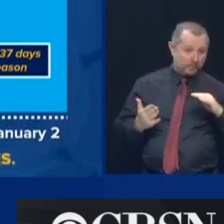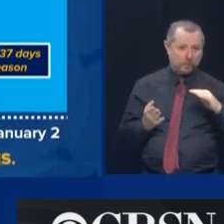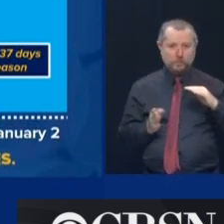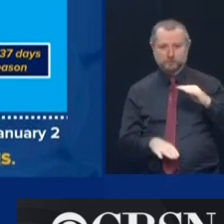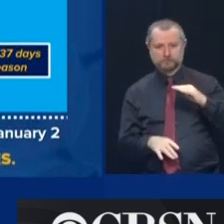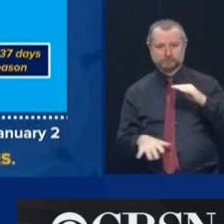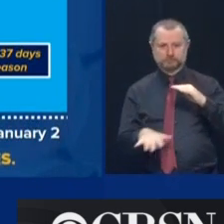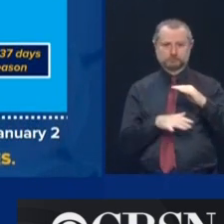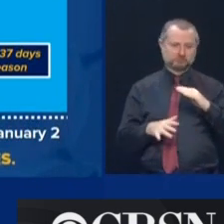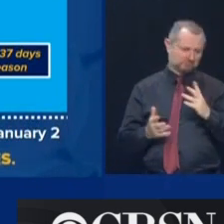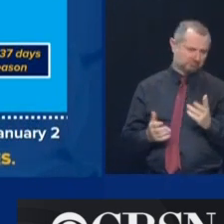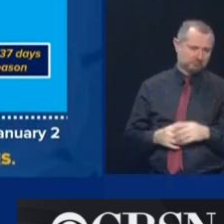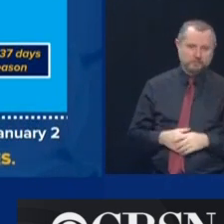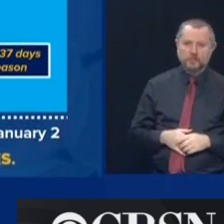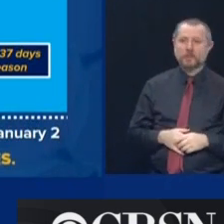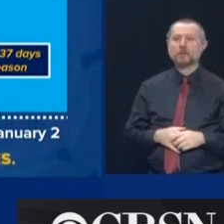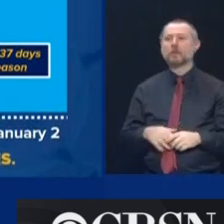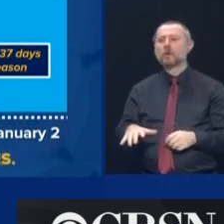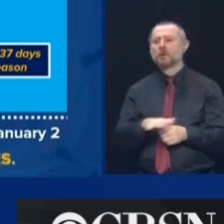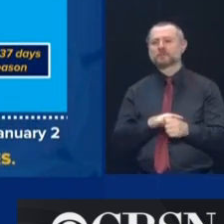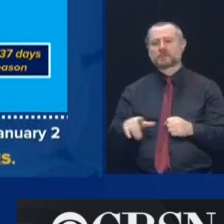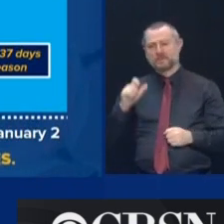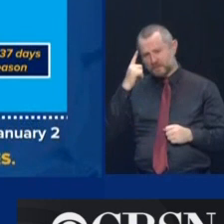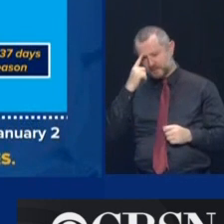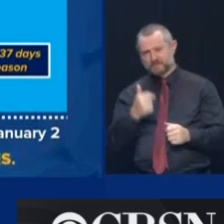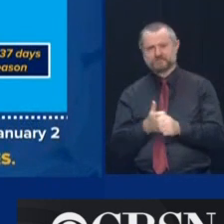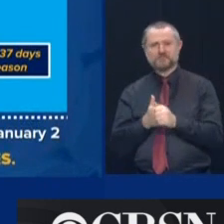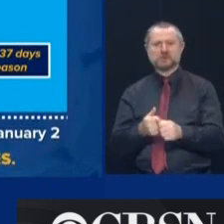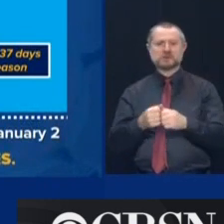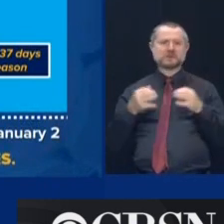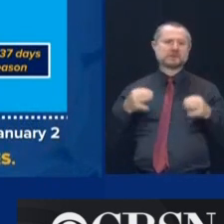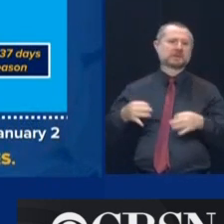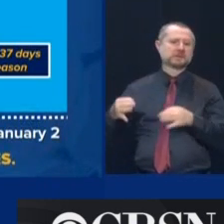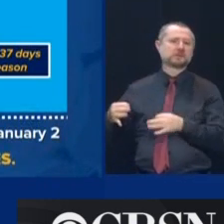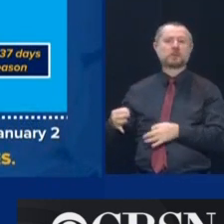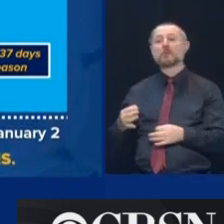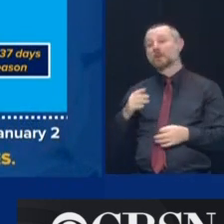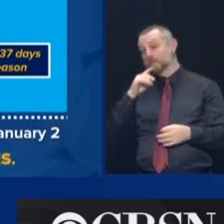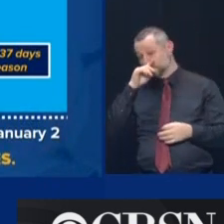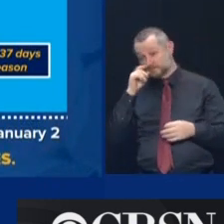And the local government has total flexibility up to 3%.